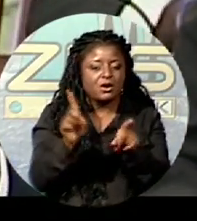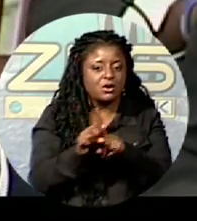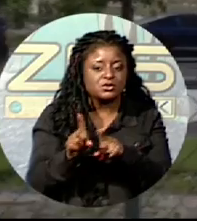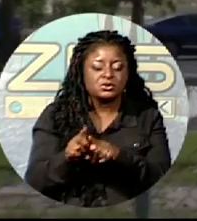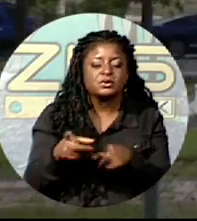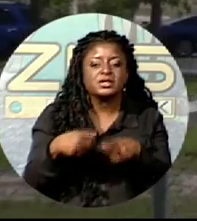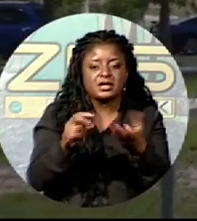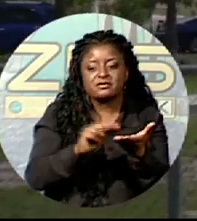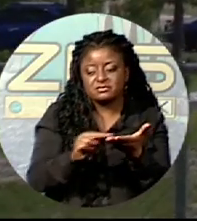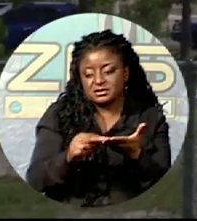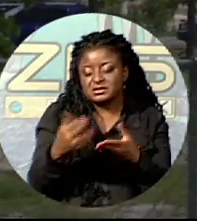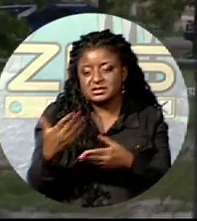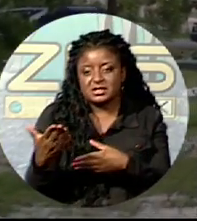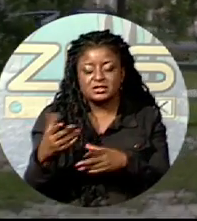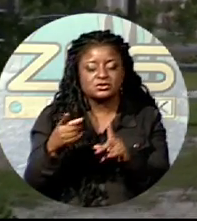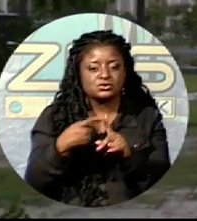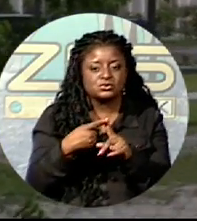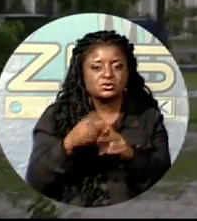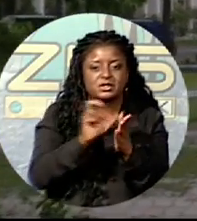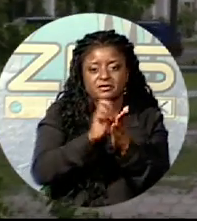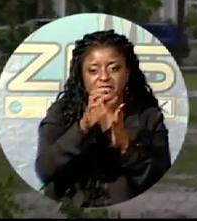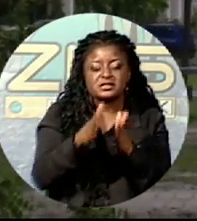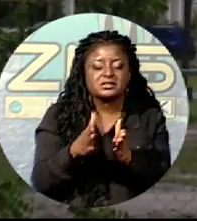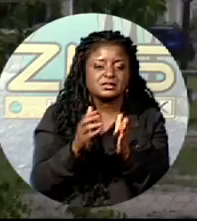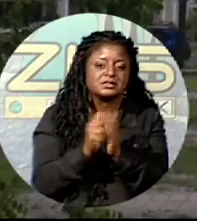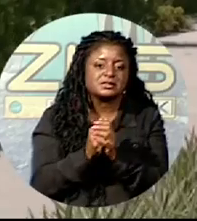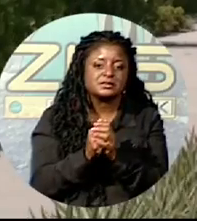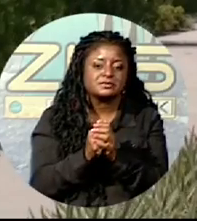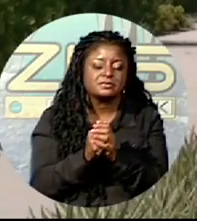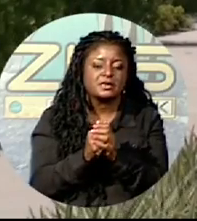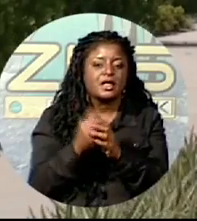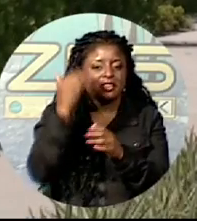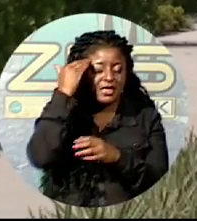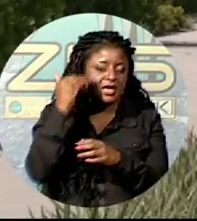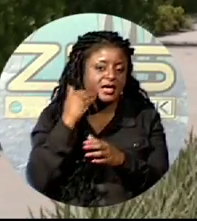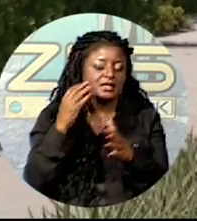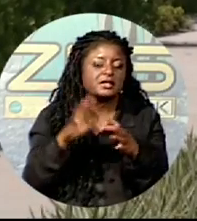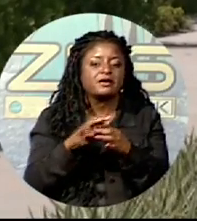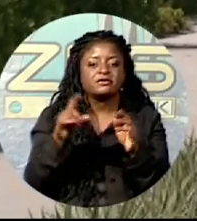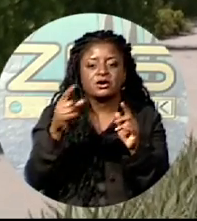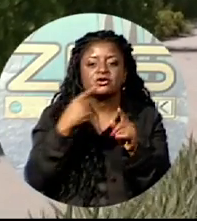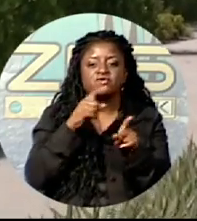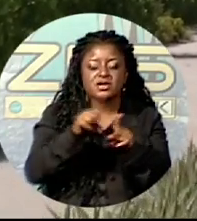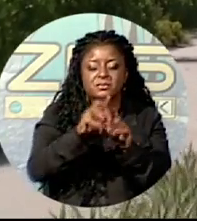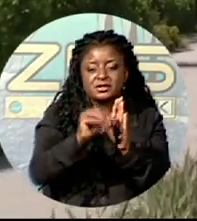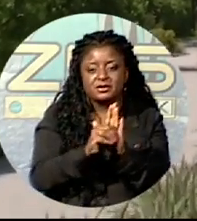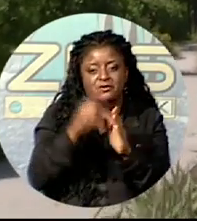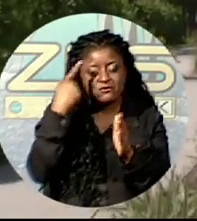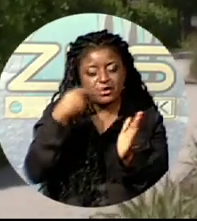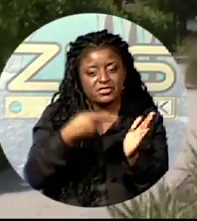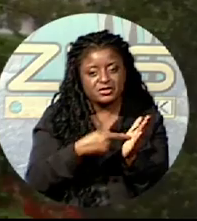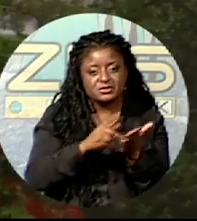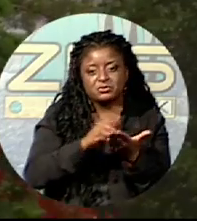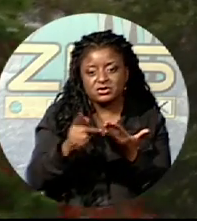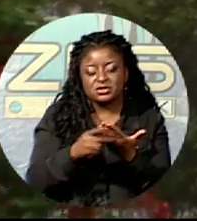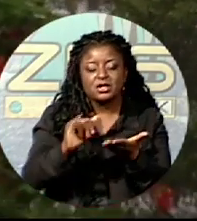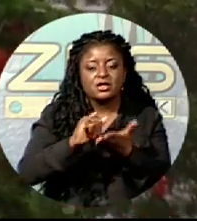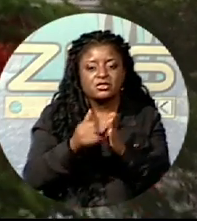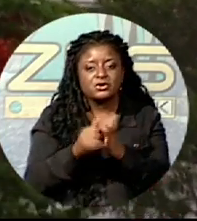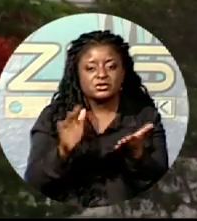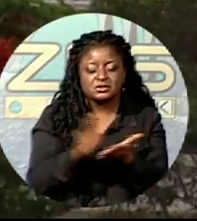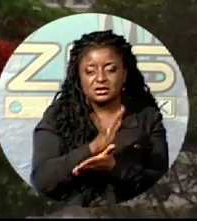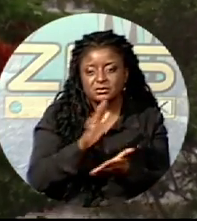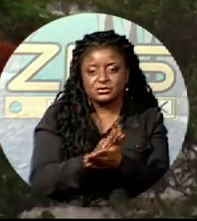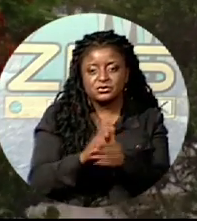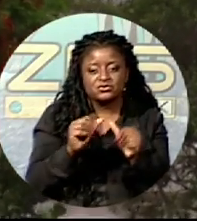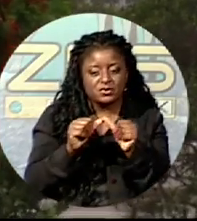Bahama. Meanwhile, Mr. Christie said as it relates to the head of agreement for this project, those documents remain sealed by